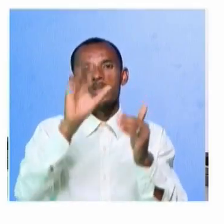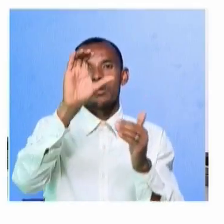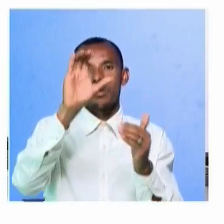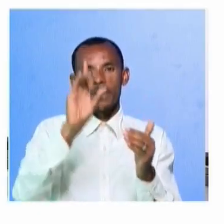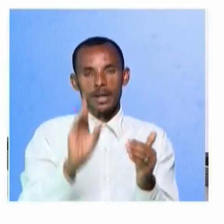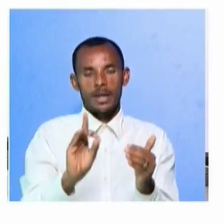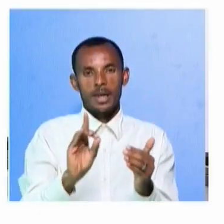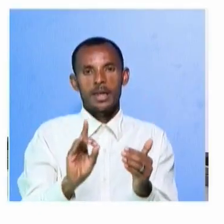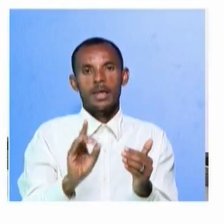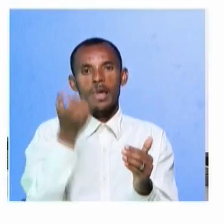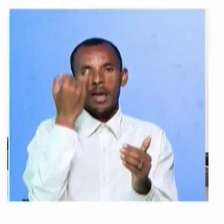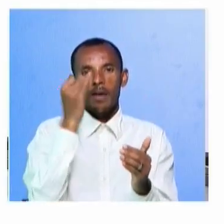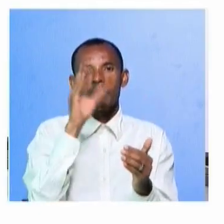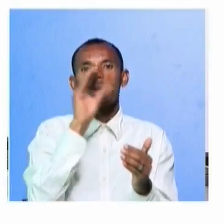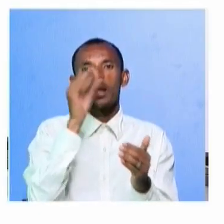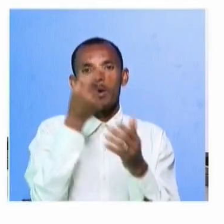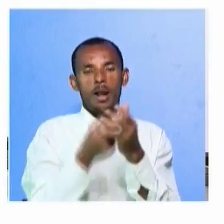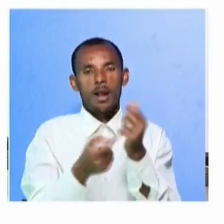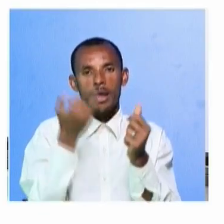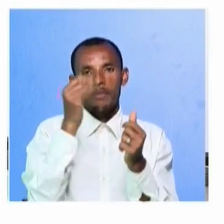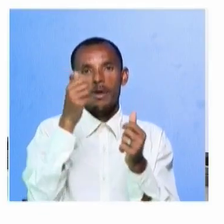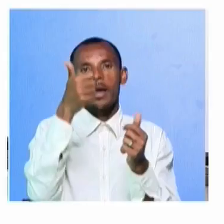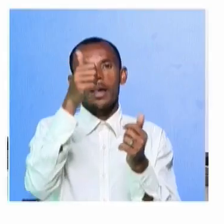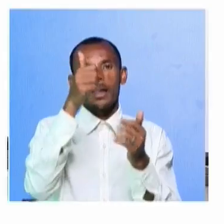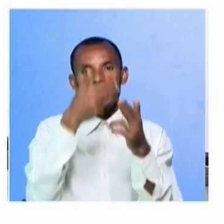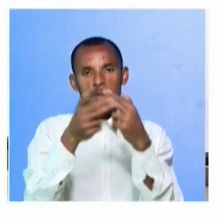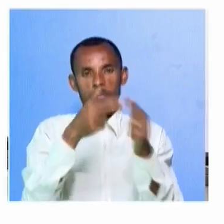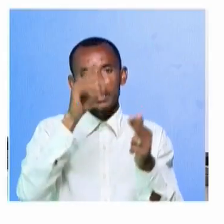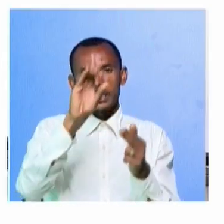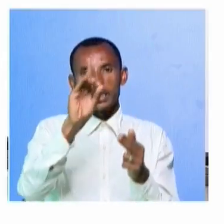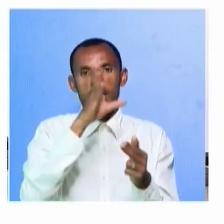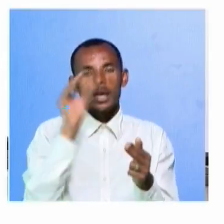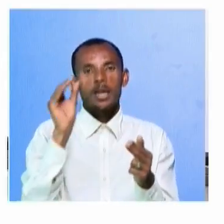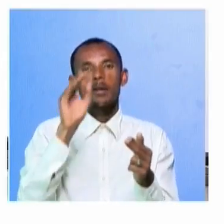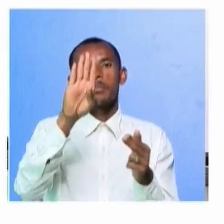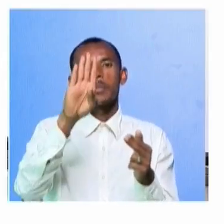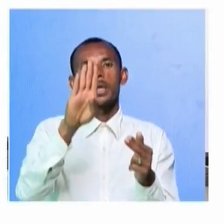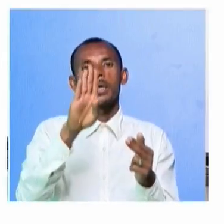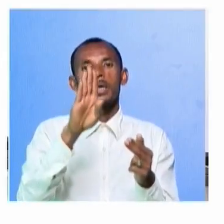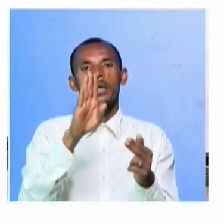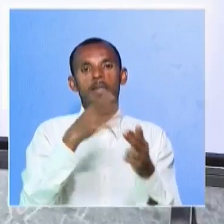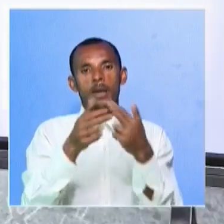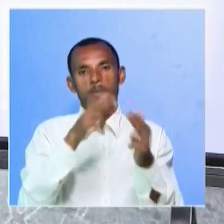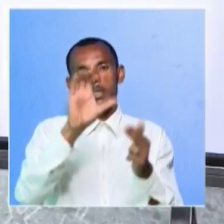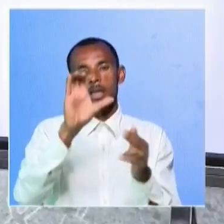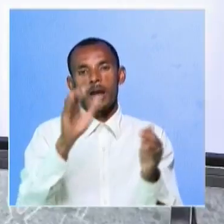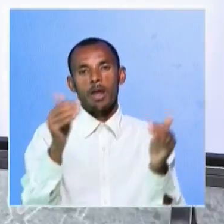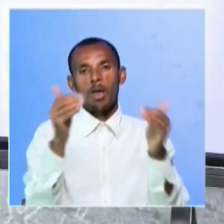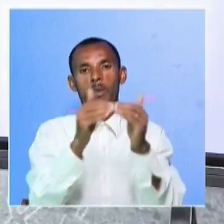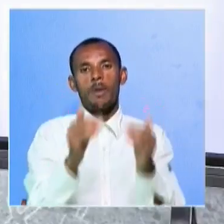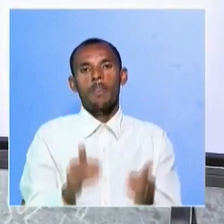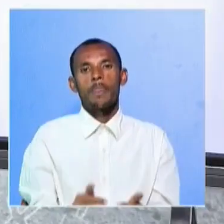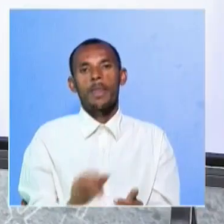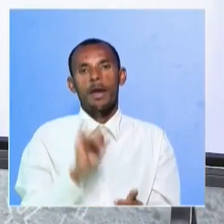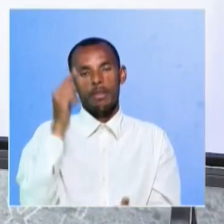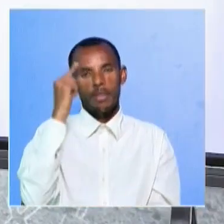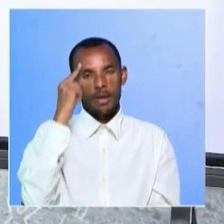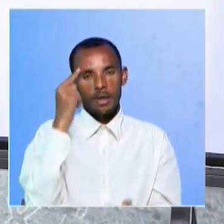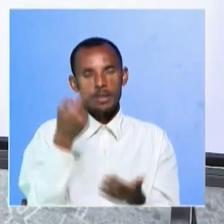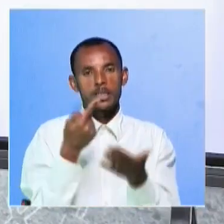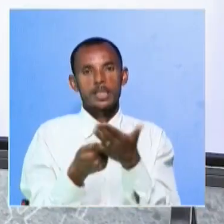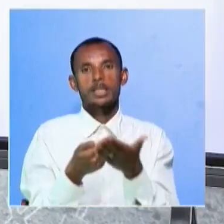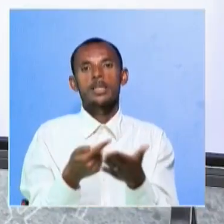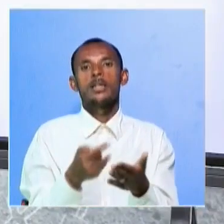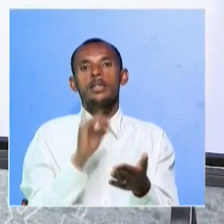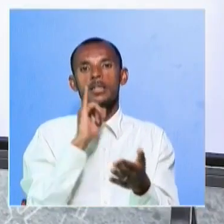d if a times d and b times c are the same. Okay, I think this is